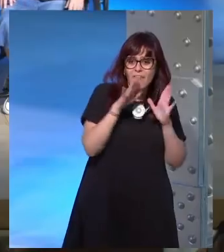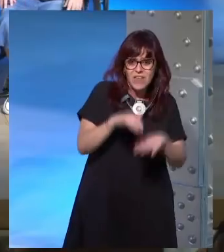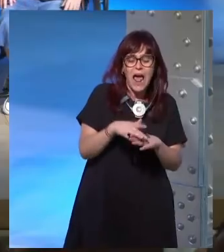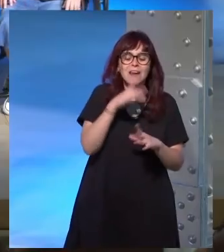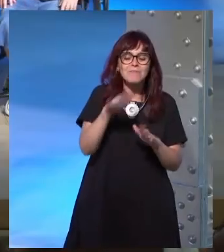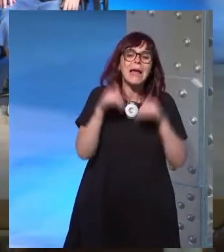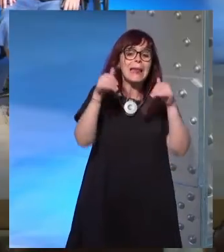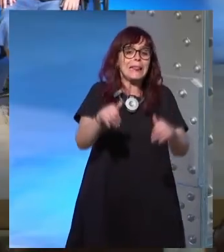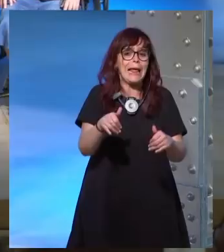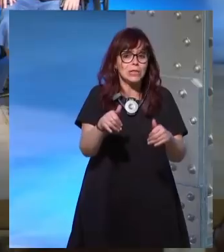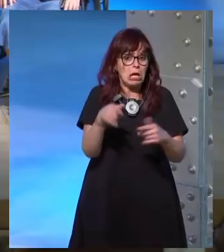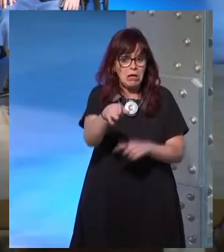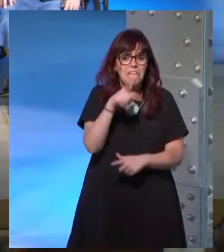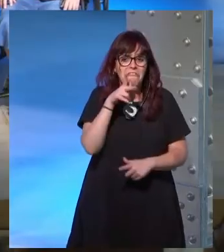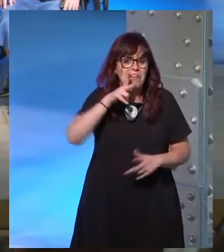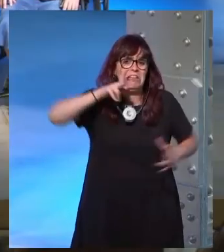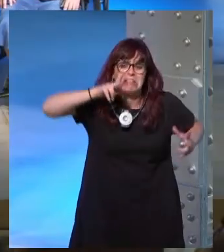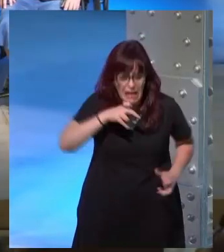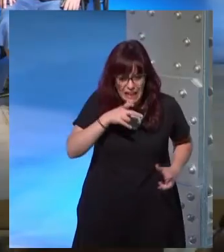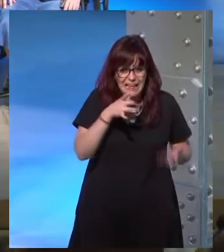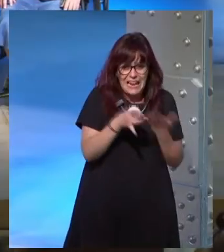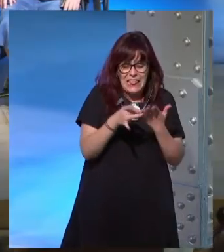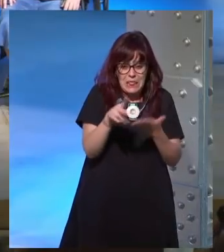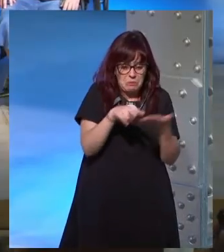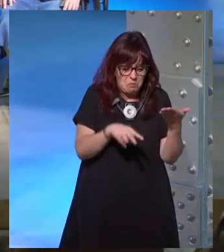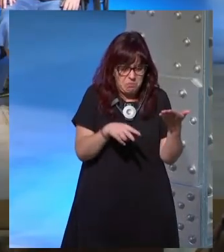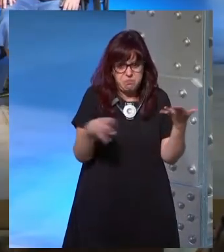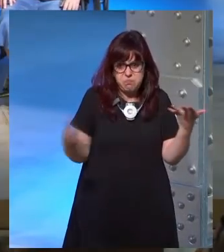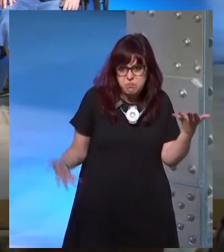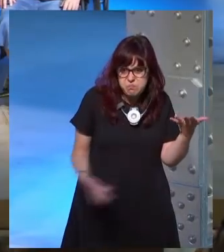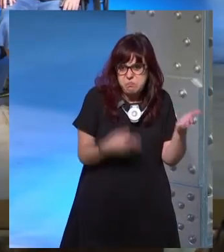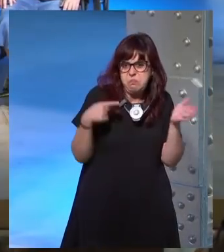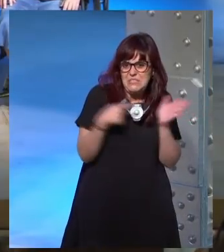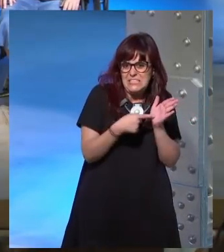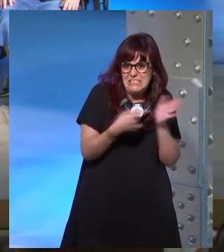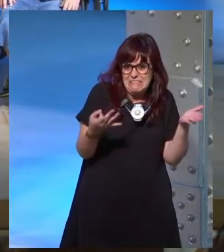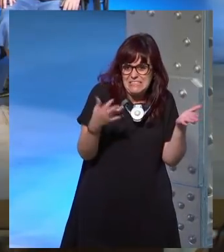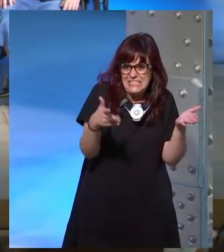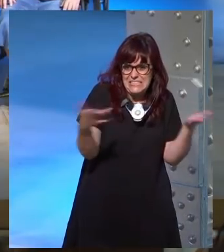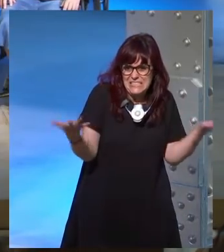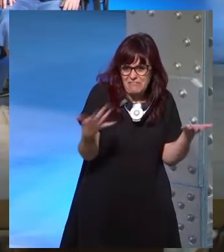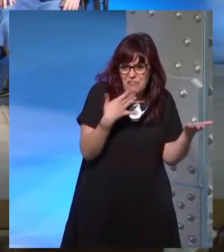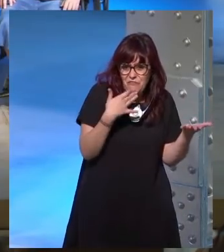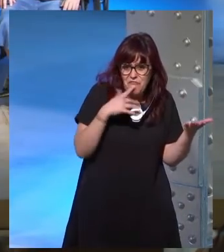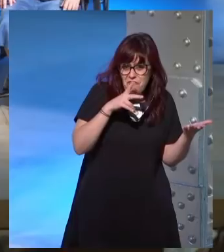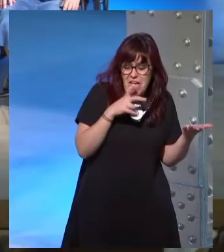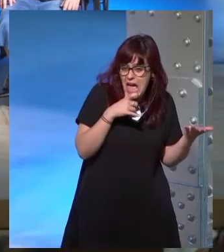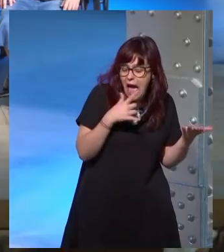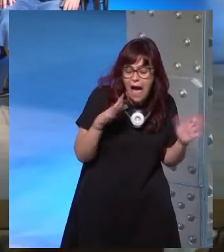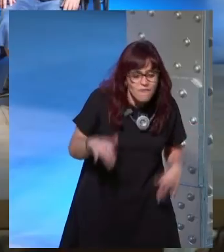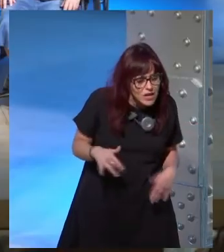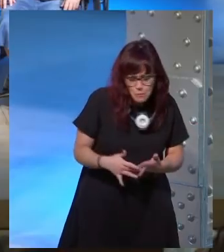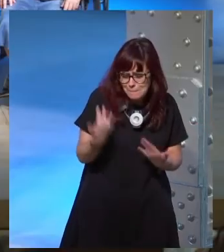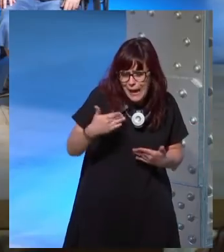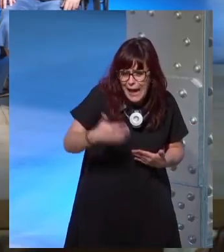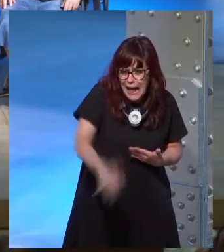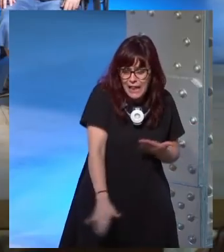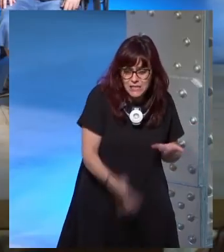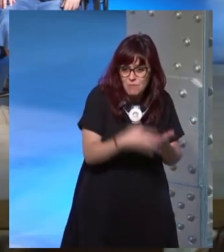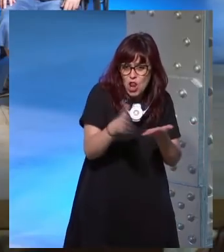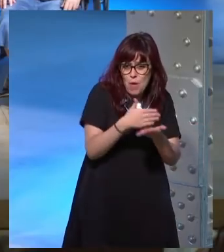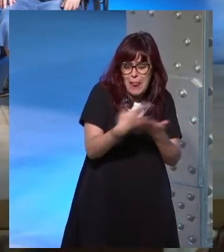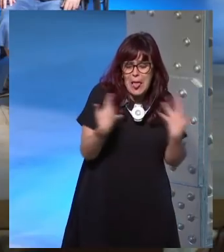is this joke? It wasn't even like, let's take the best men and put this, it was just horrible nonsense. And